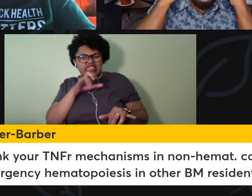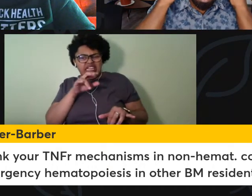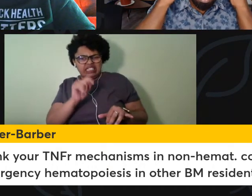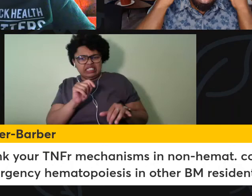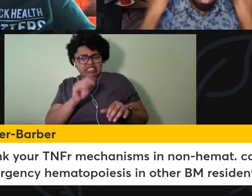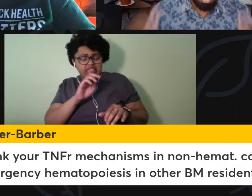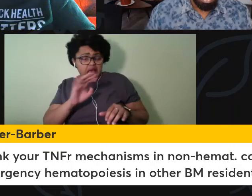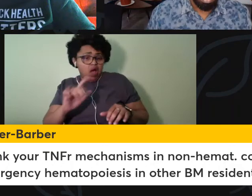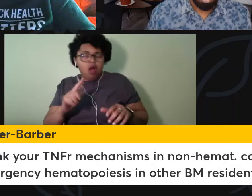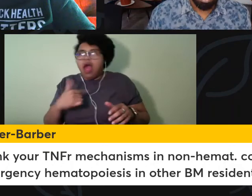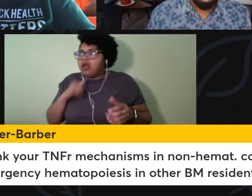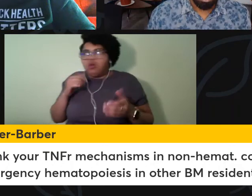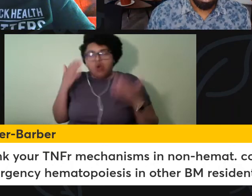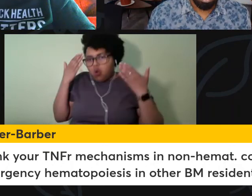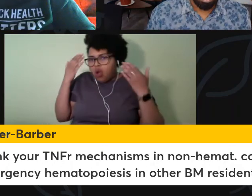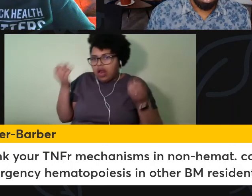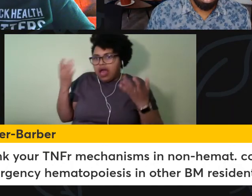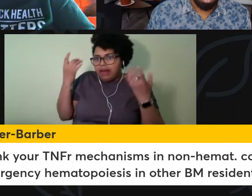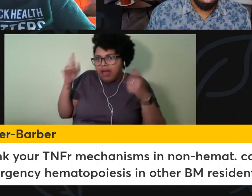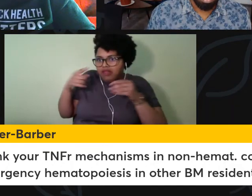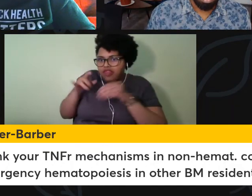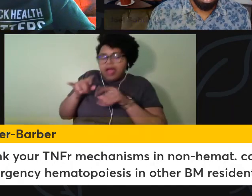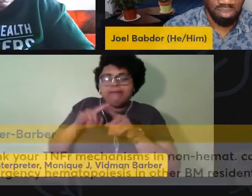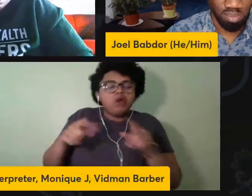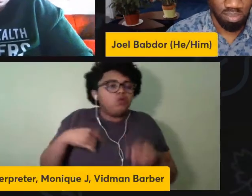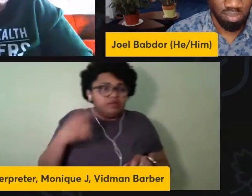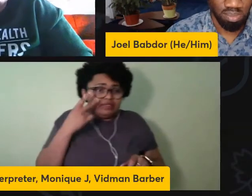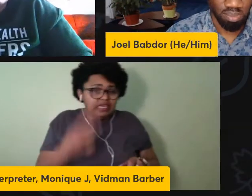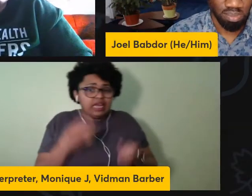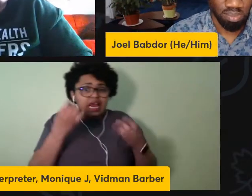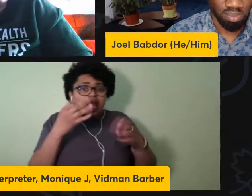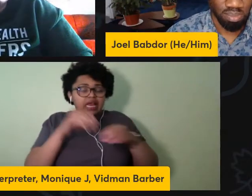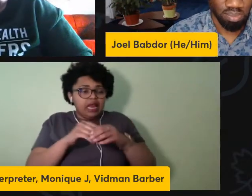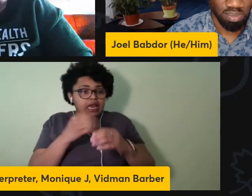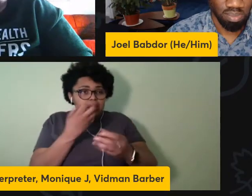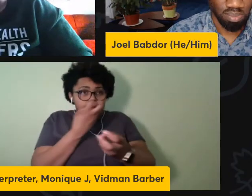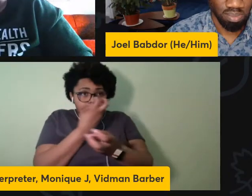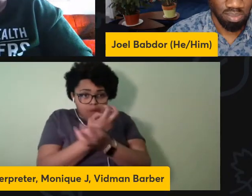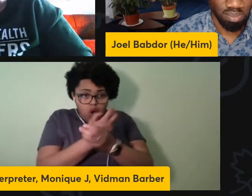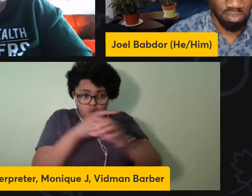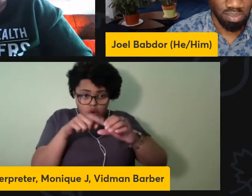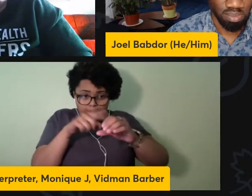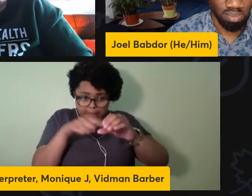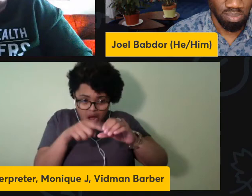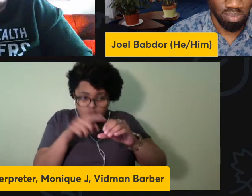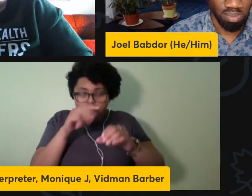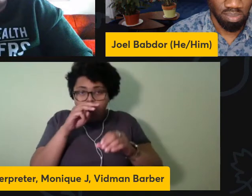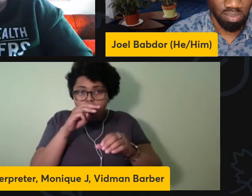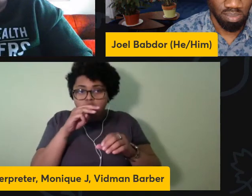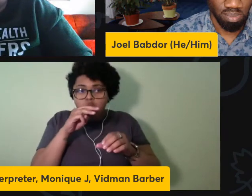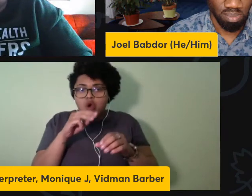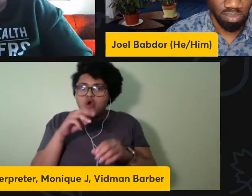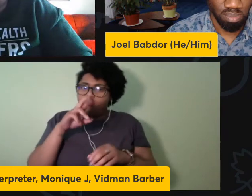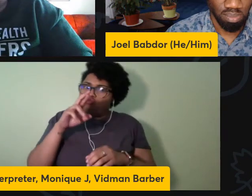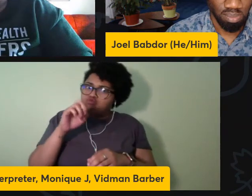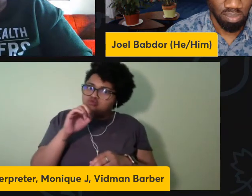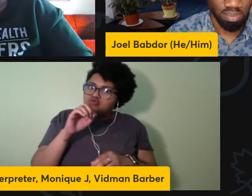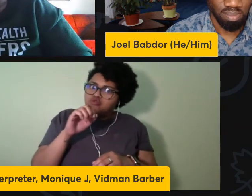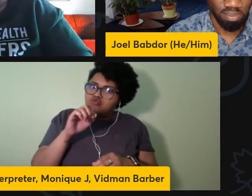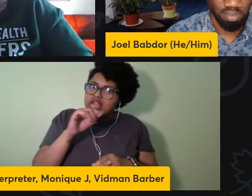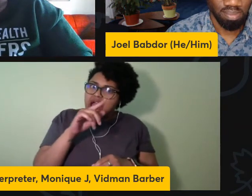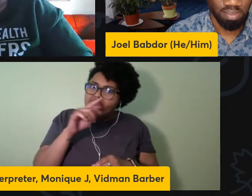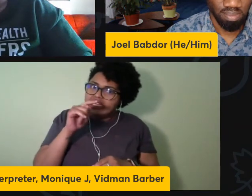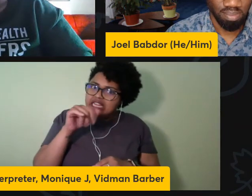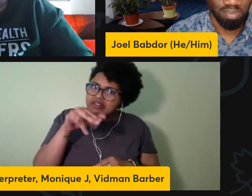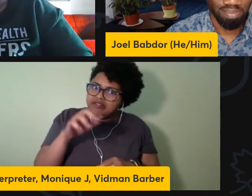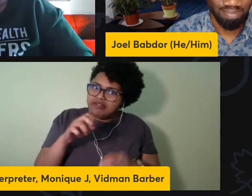bone marrow resident macrophages, if that's what you're referring to as well. That's something that we